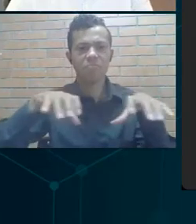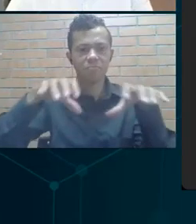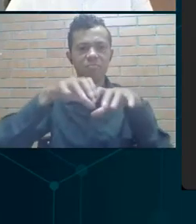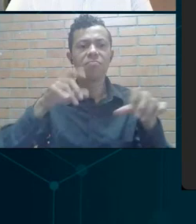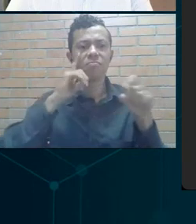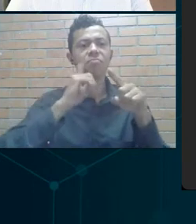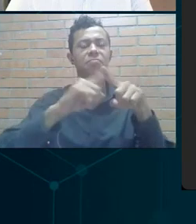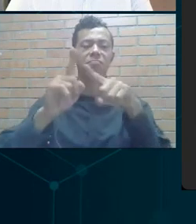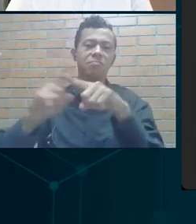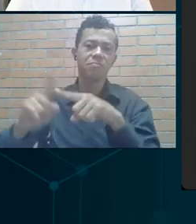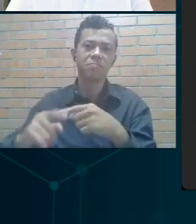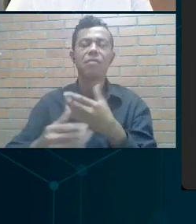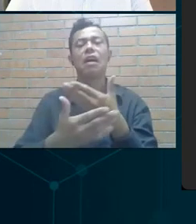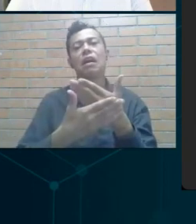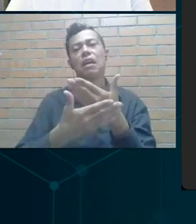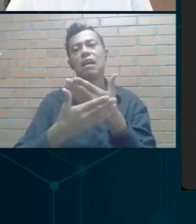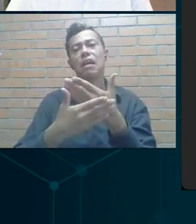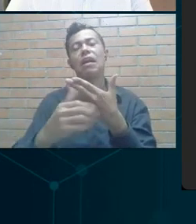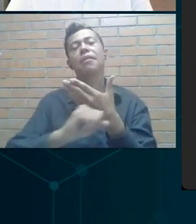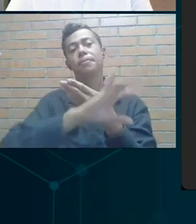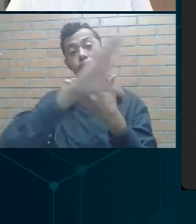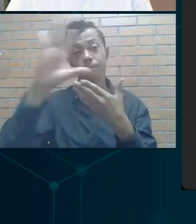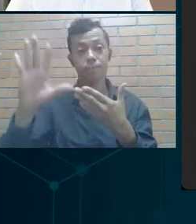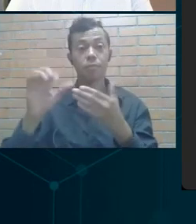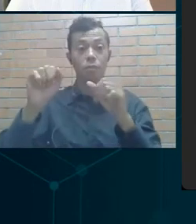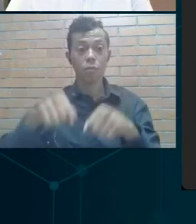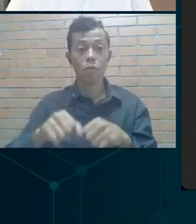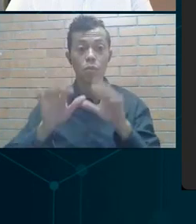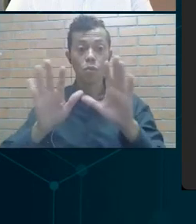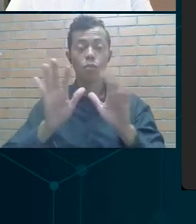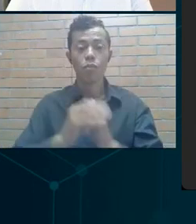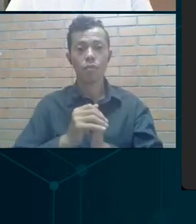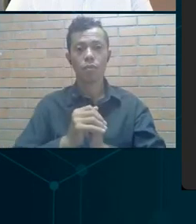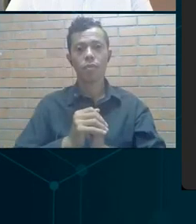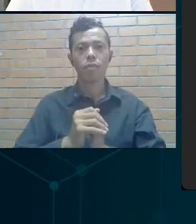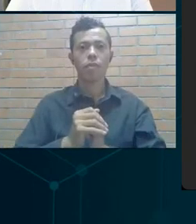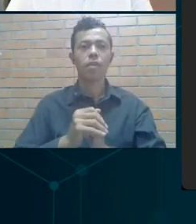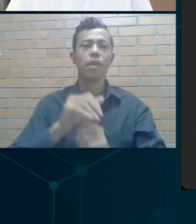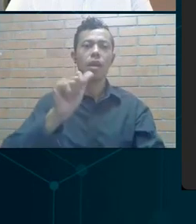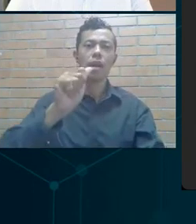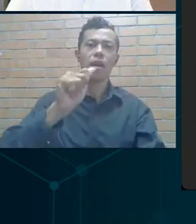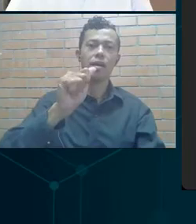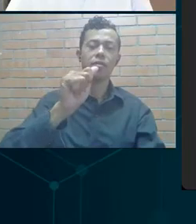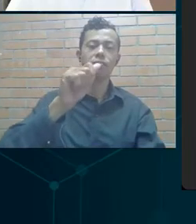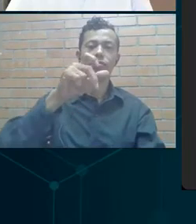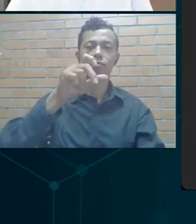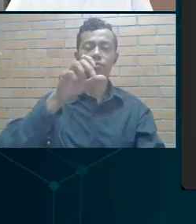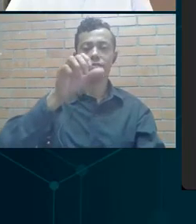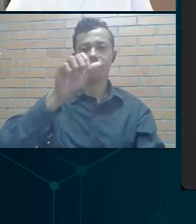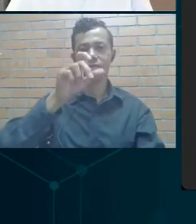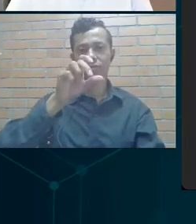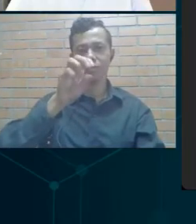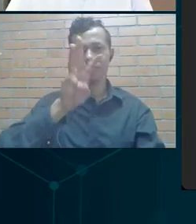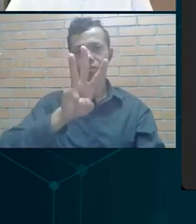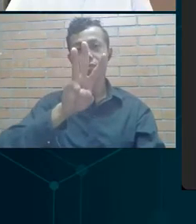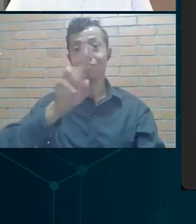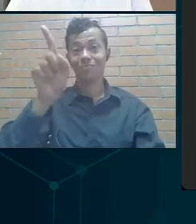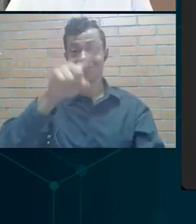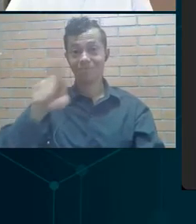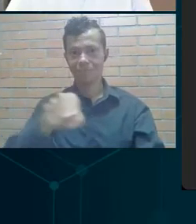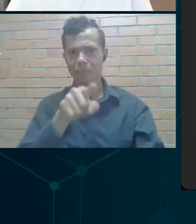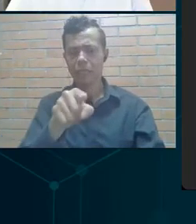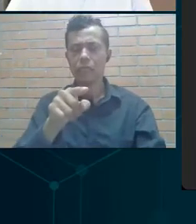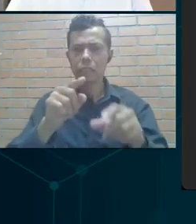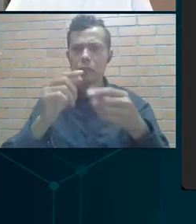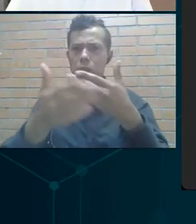that's the way they operate. And as Abel is saying, AWS have literally thousands of products available. You won't be